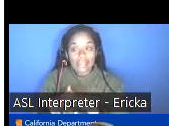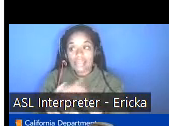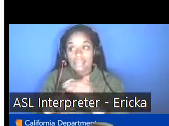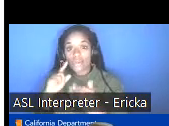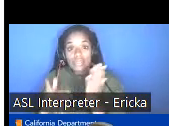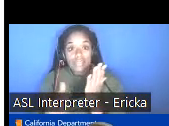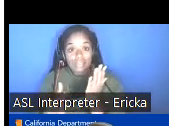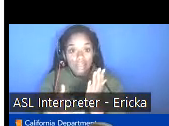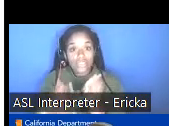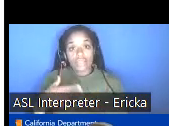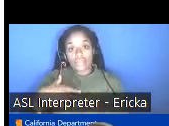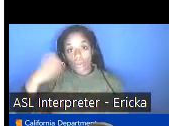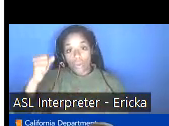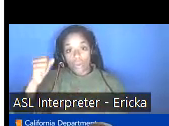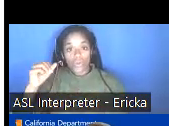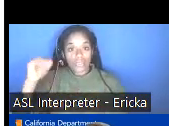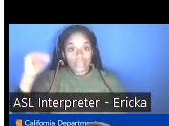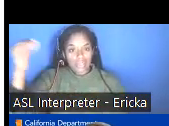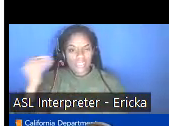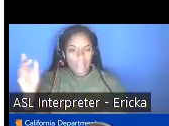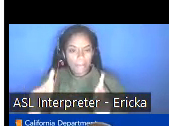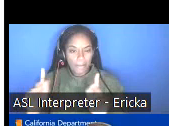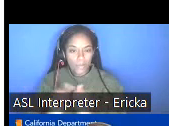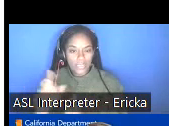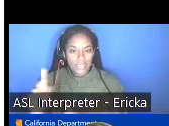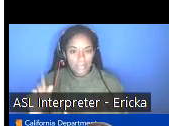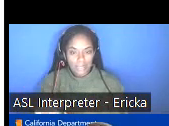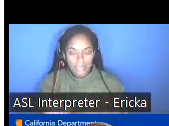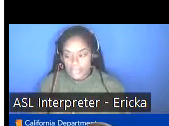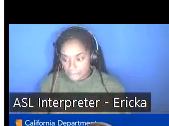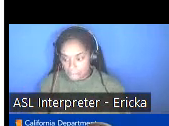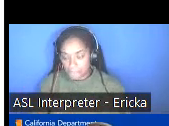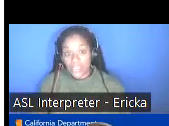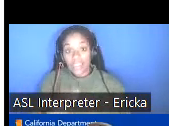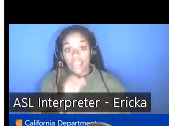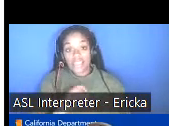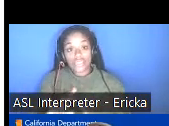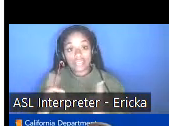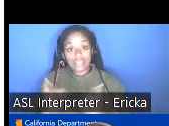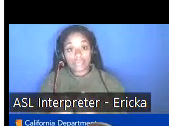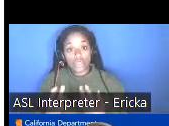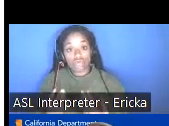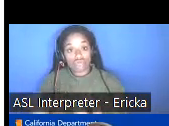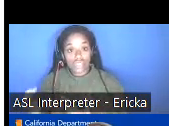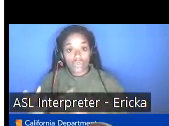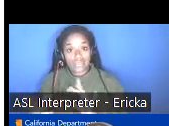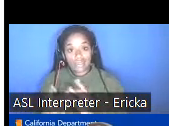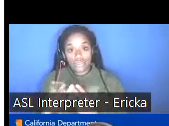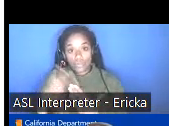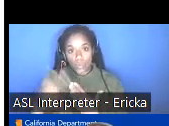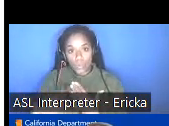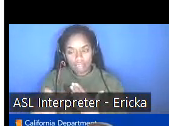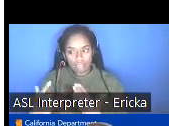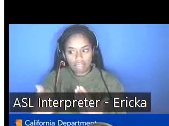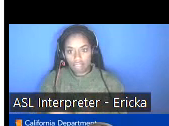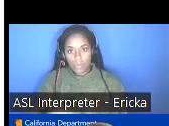for older adults and people with disabilities. Our Aging and Disability Resource Connections program, we're really